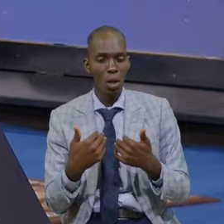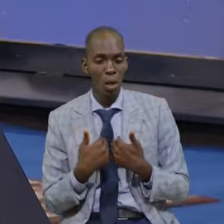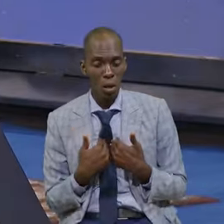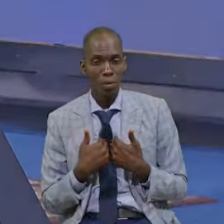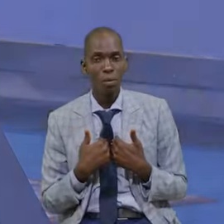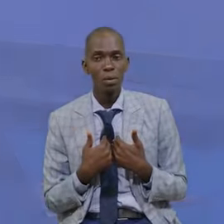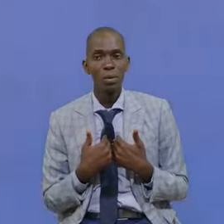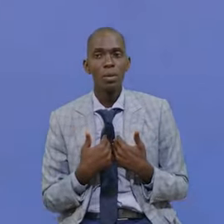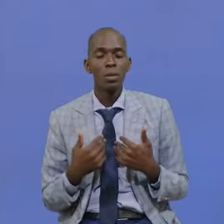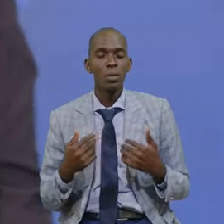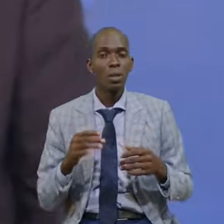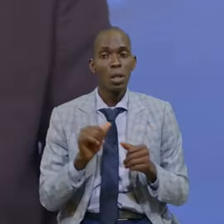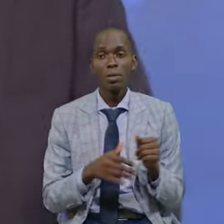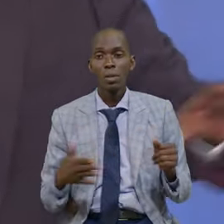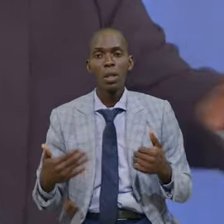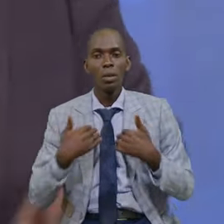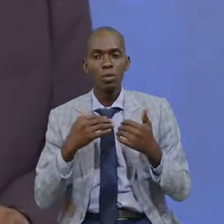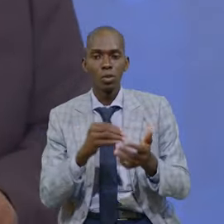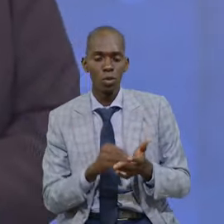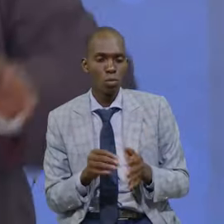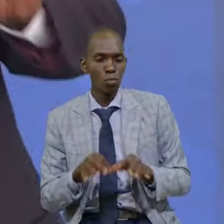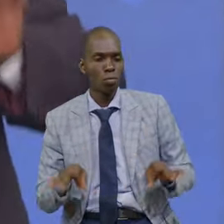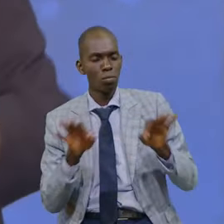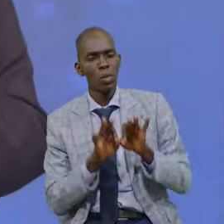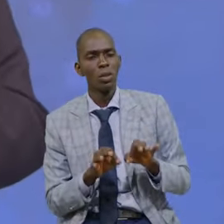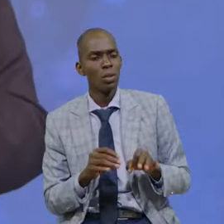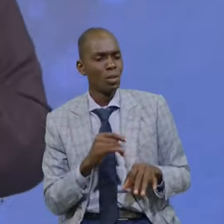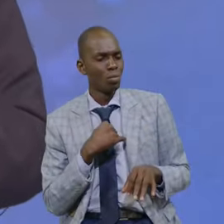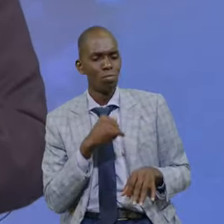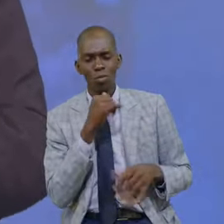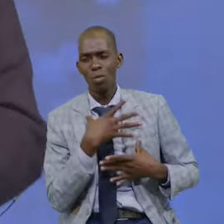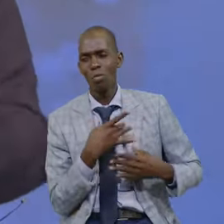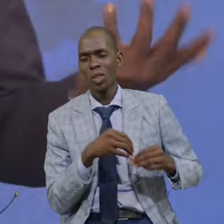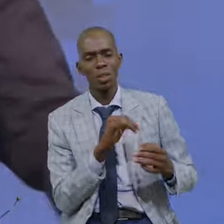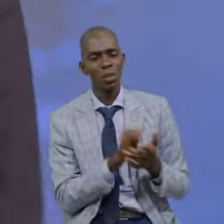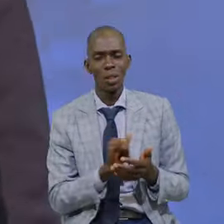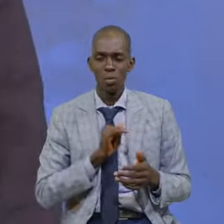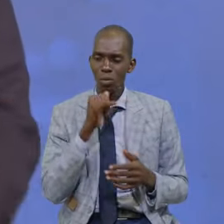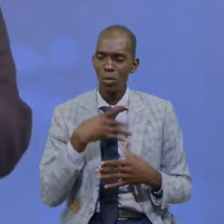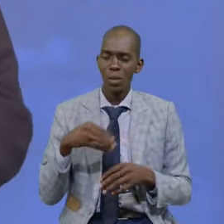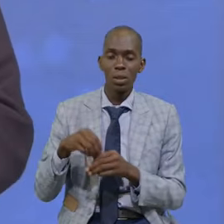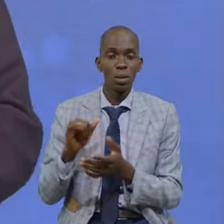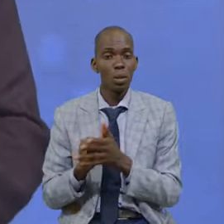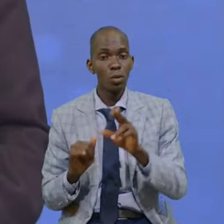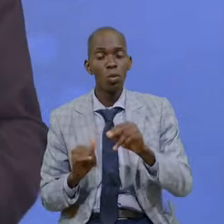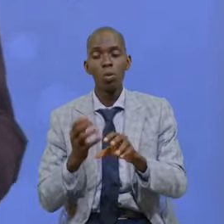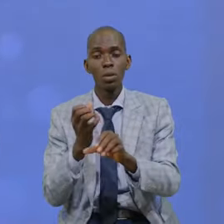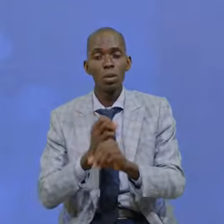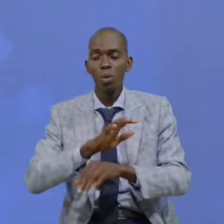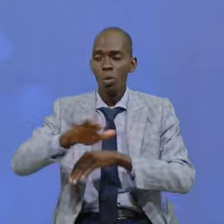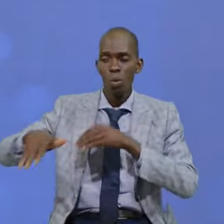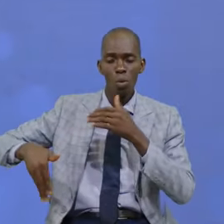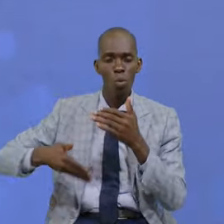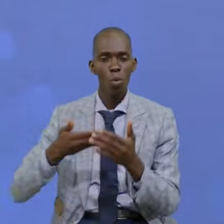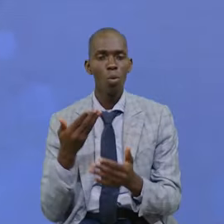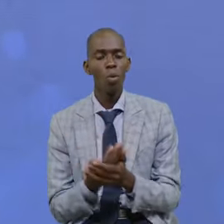Everything have the part. I'm not interested in that. I'm not interested in that. Put on the whole armor of God that she may